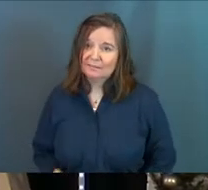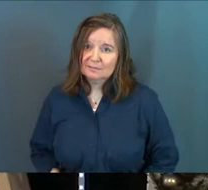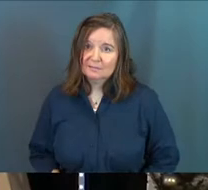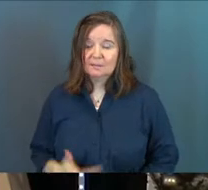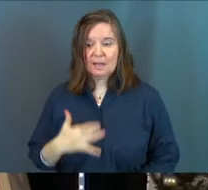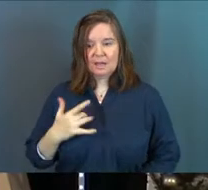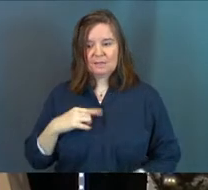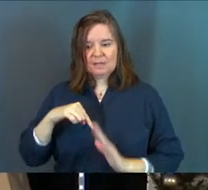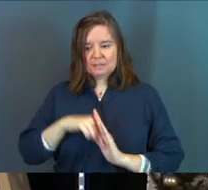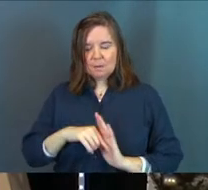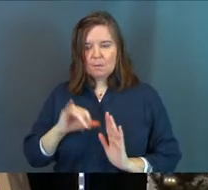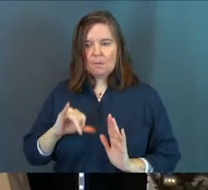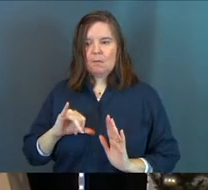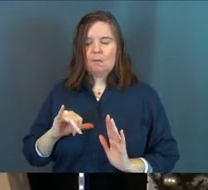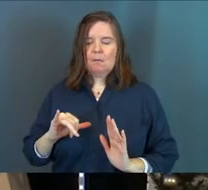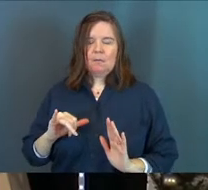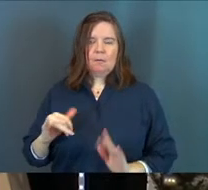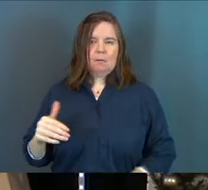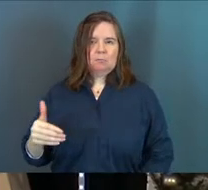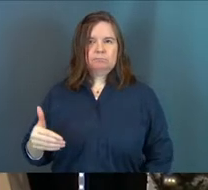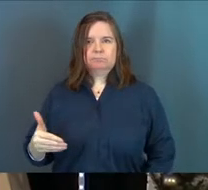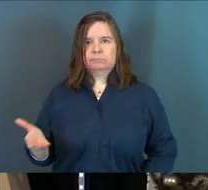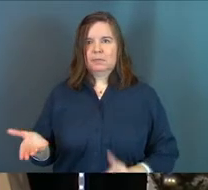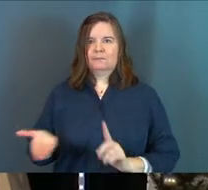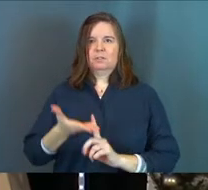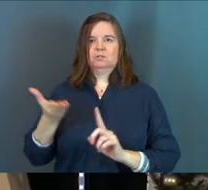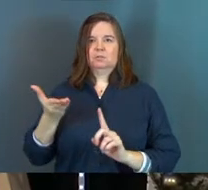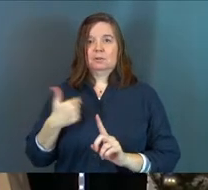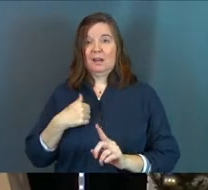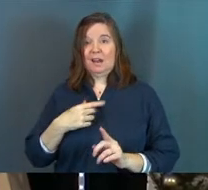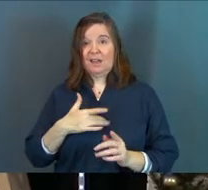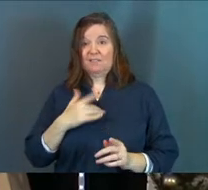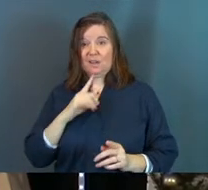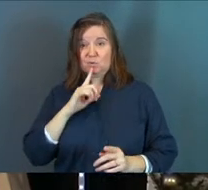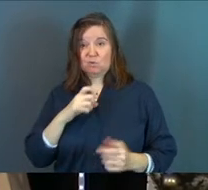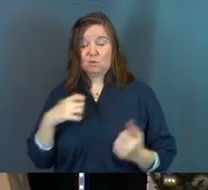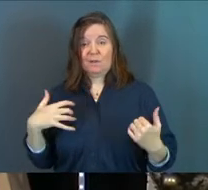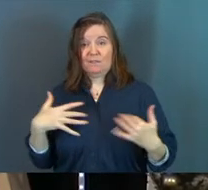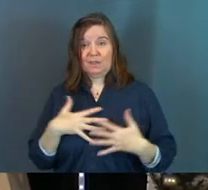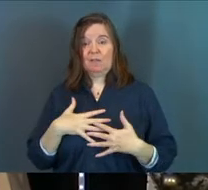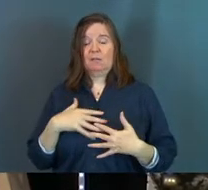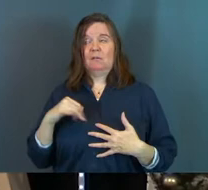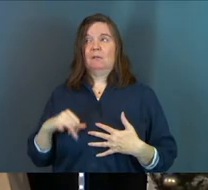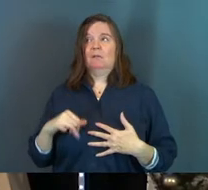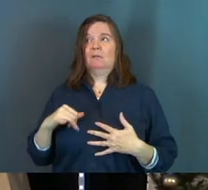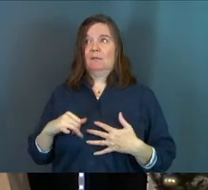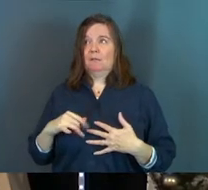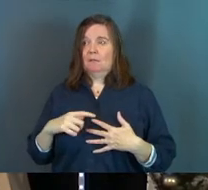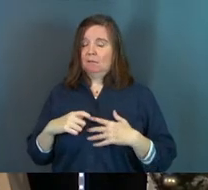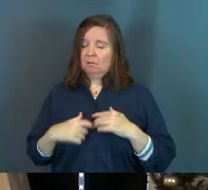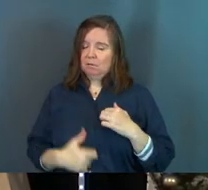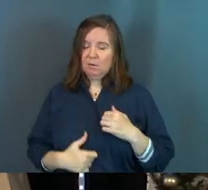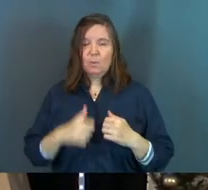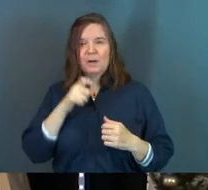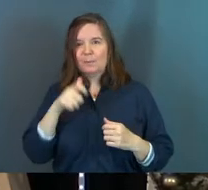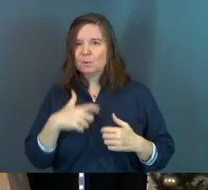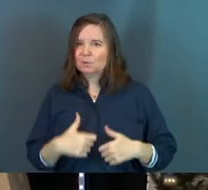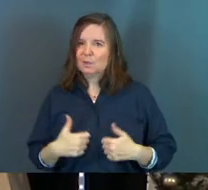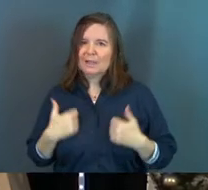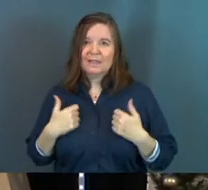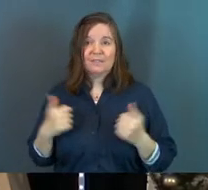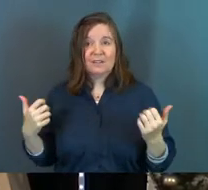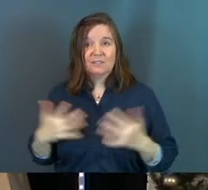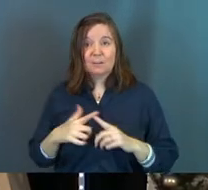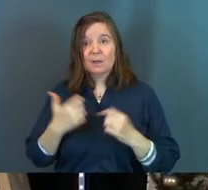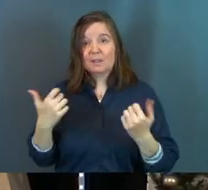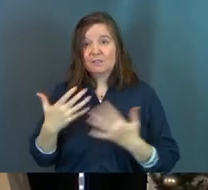And I felt deep conviction over it. I felt true fear, the fear of God over it. We're not supposed to live in fear, but